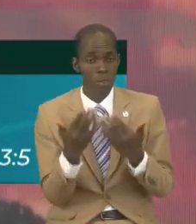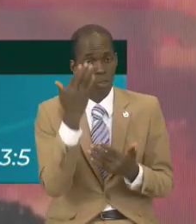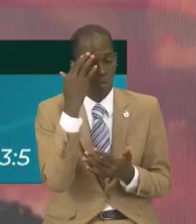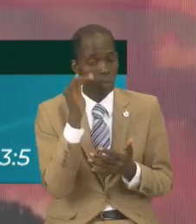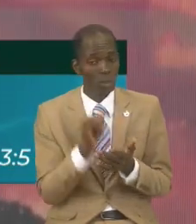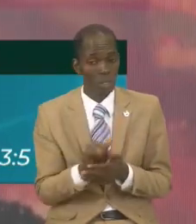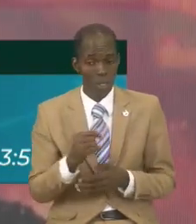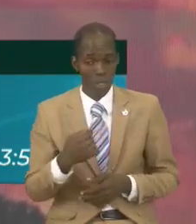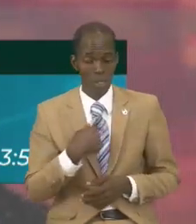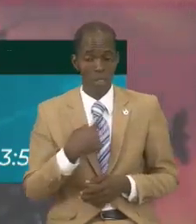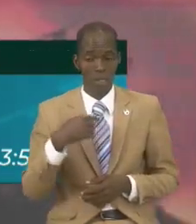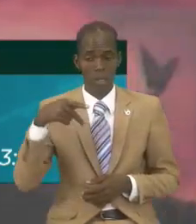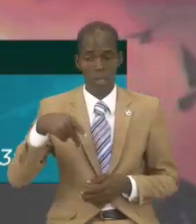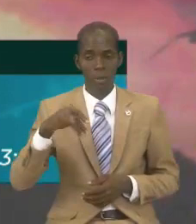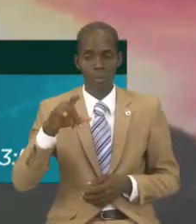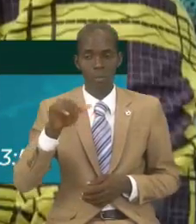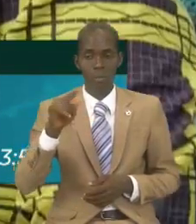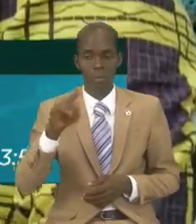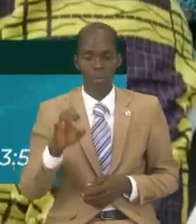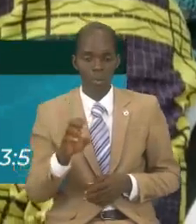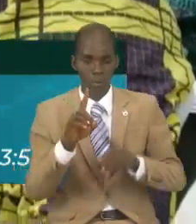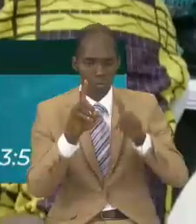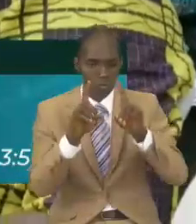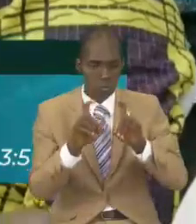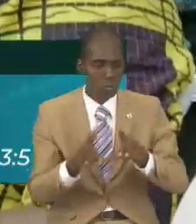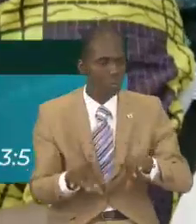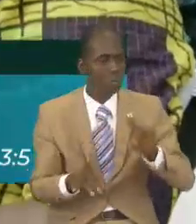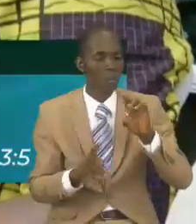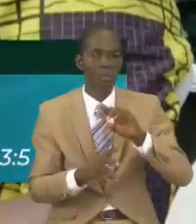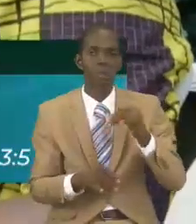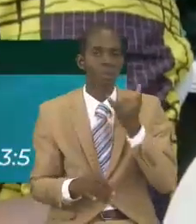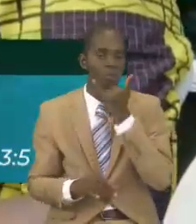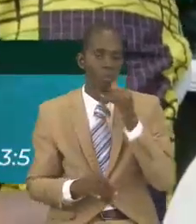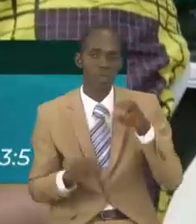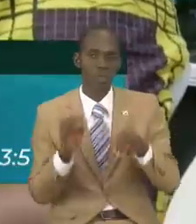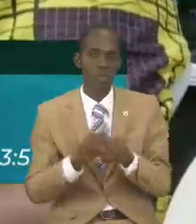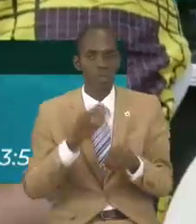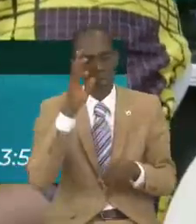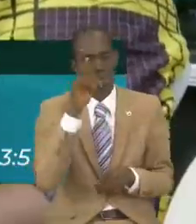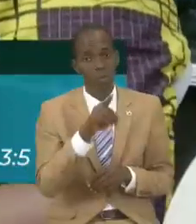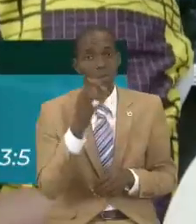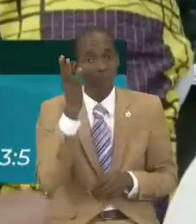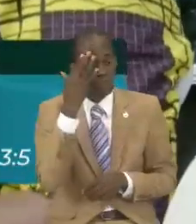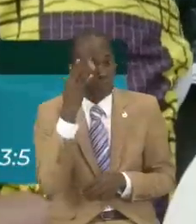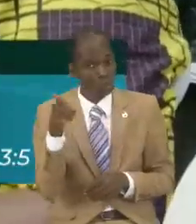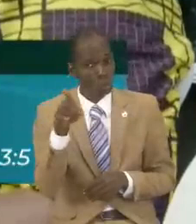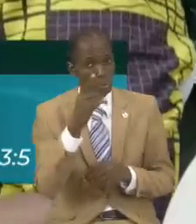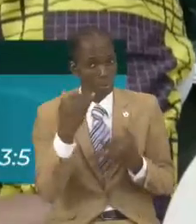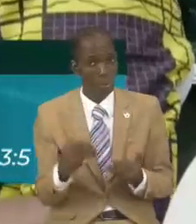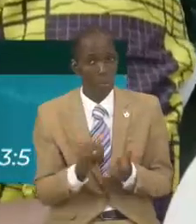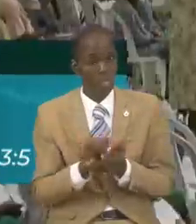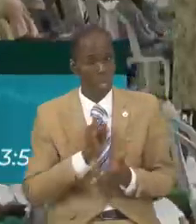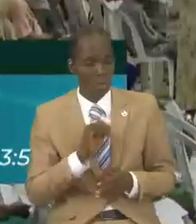find no fault in him. Know that I find no fault in